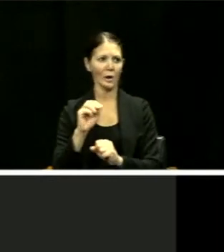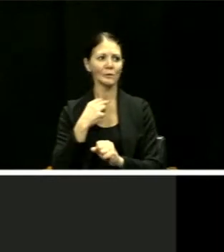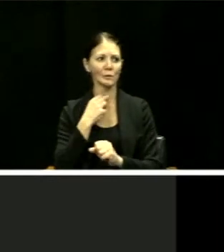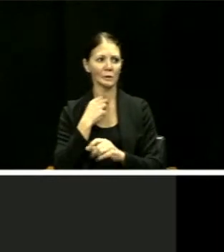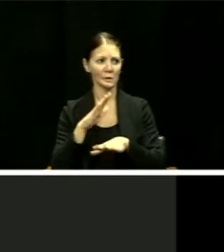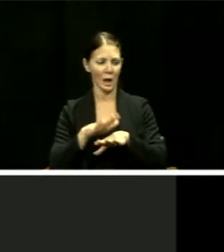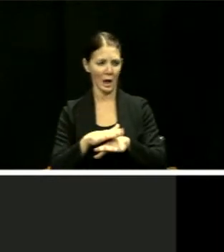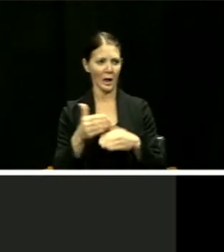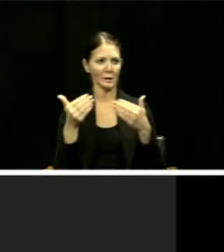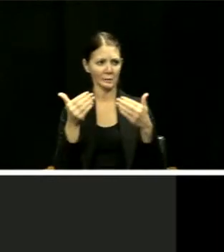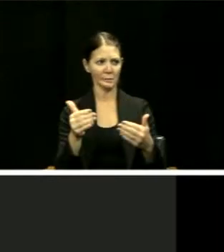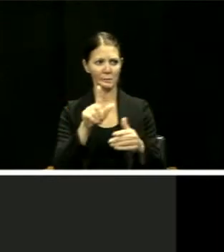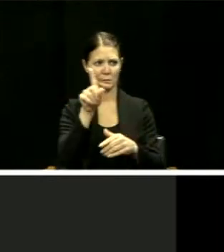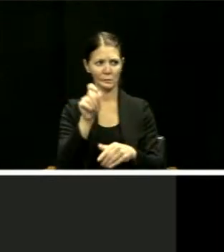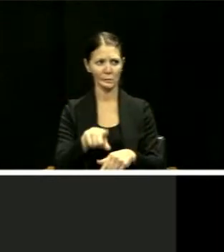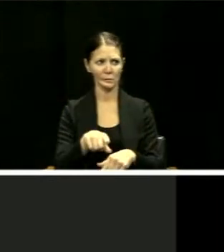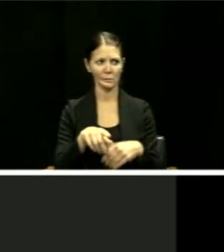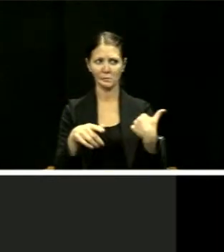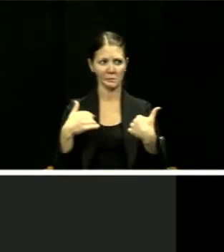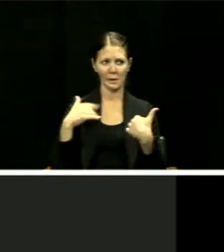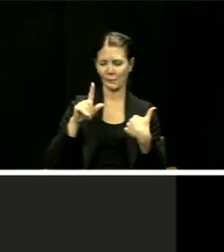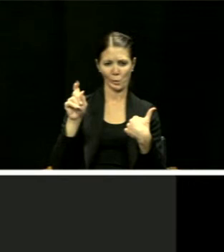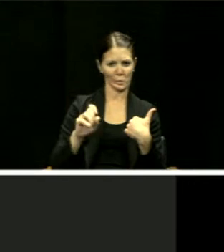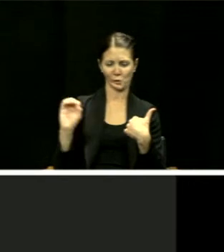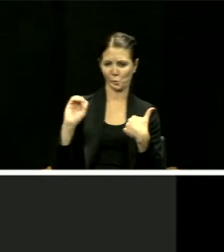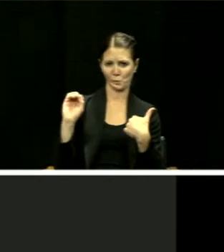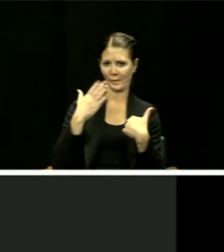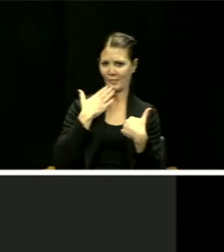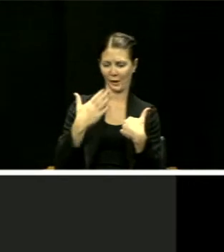comments. I have no questions. Thank you.